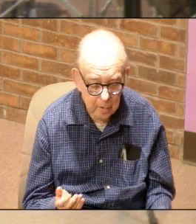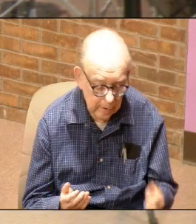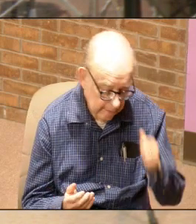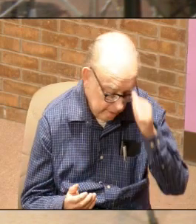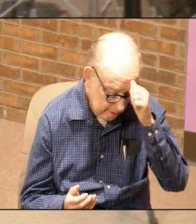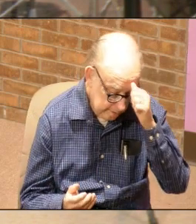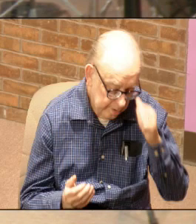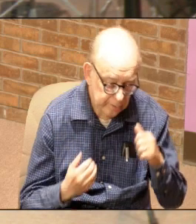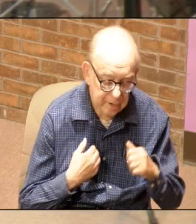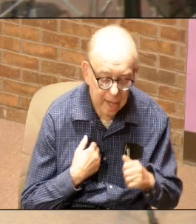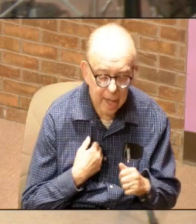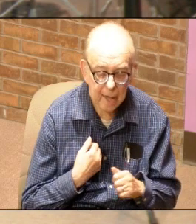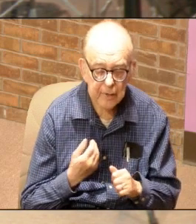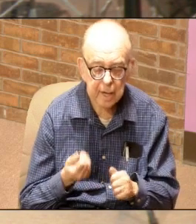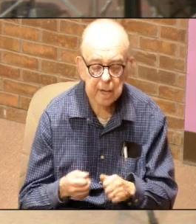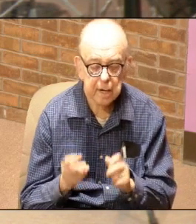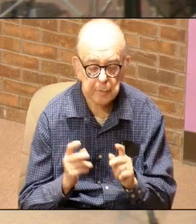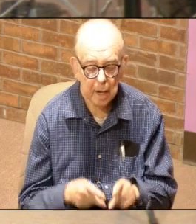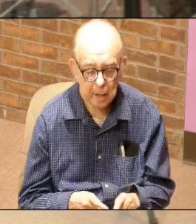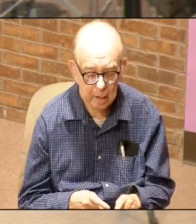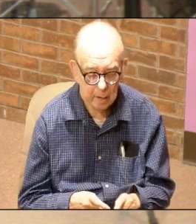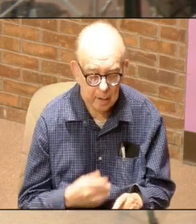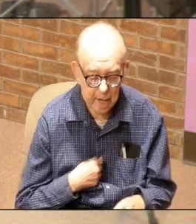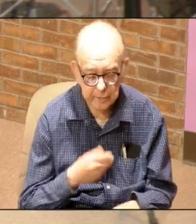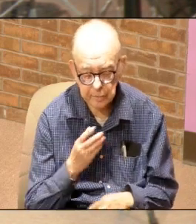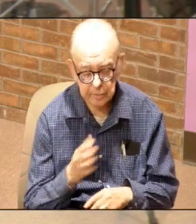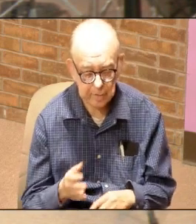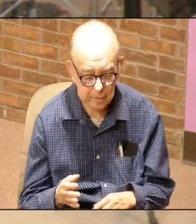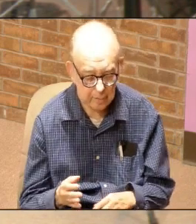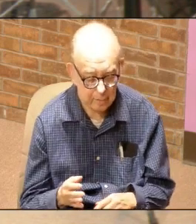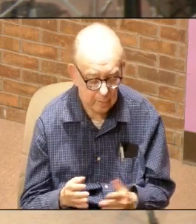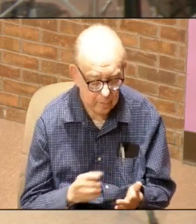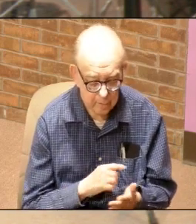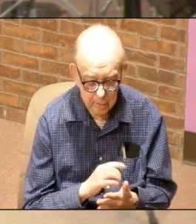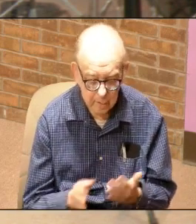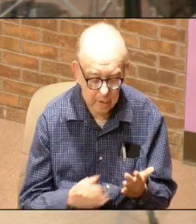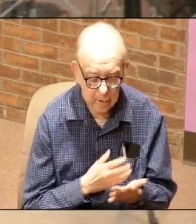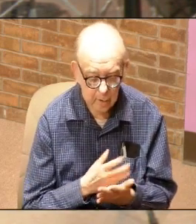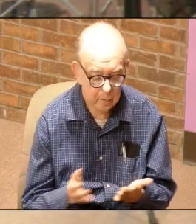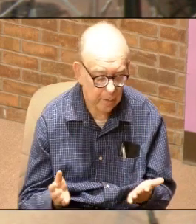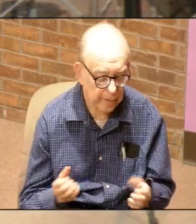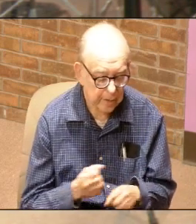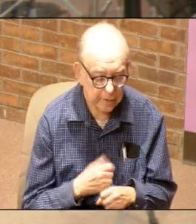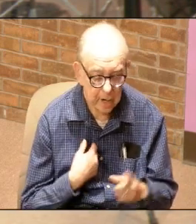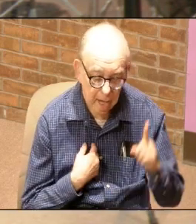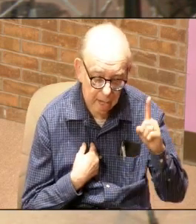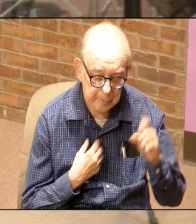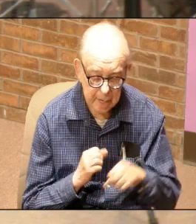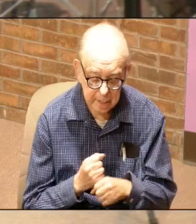Adam doesn't have anybody. He's got the trees, he's got all of my creation,